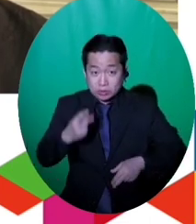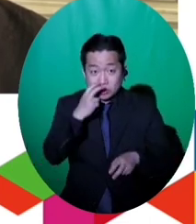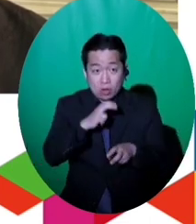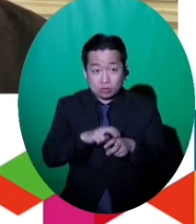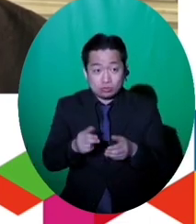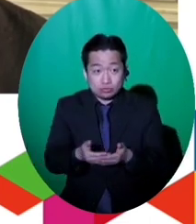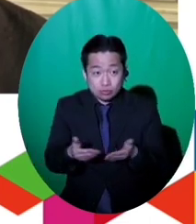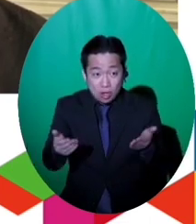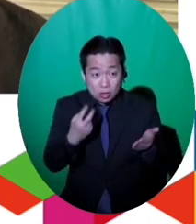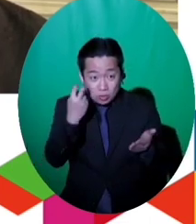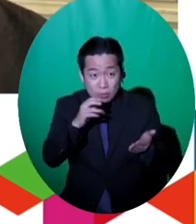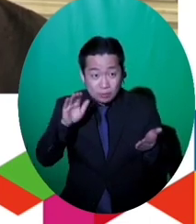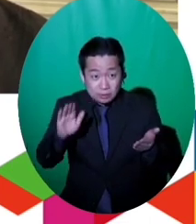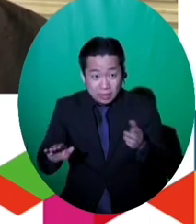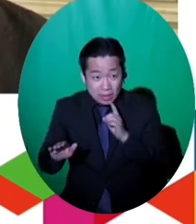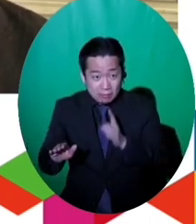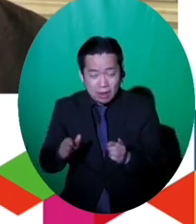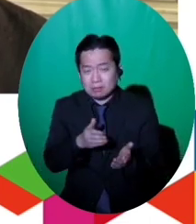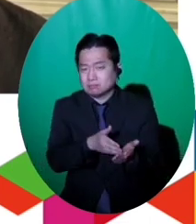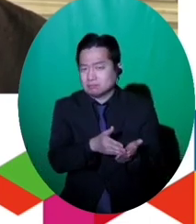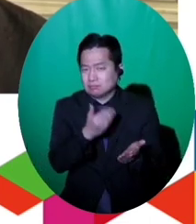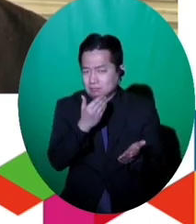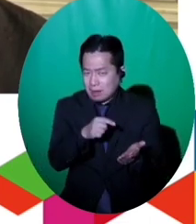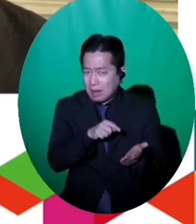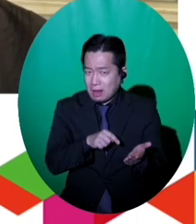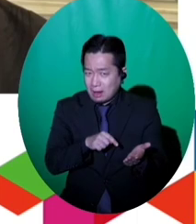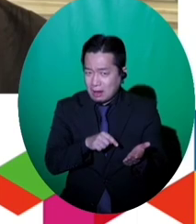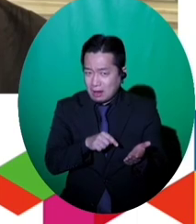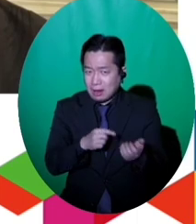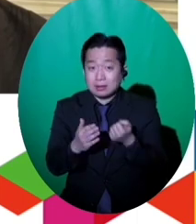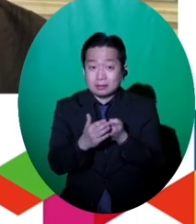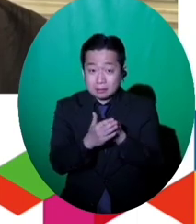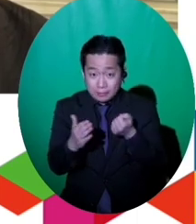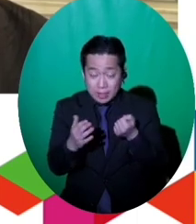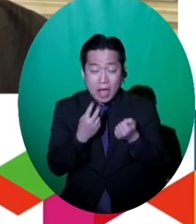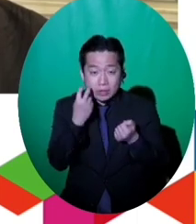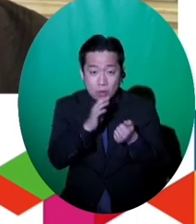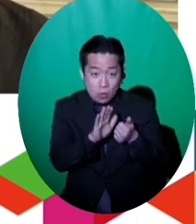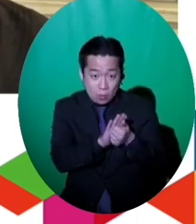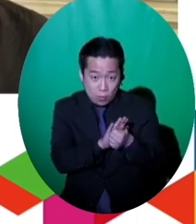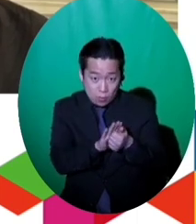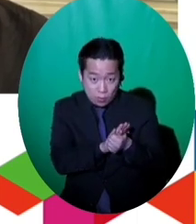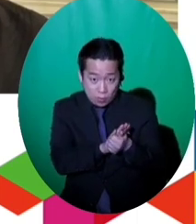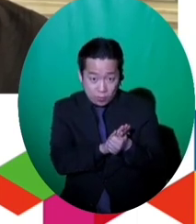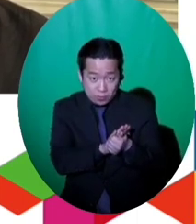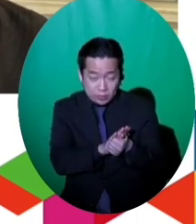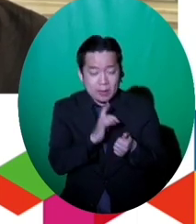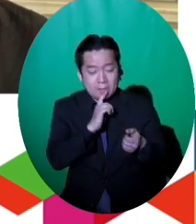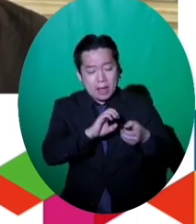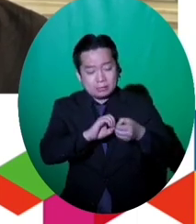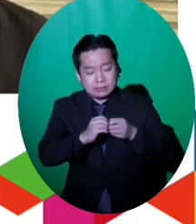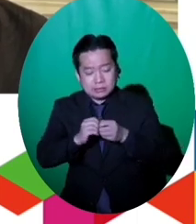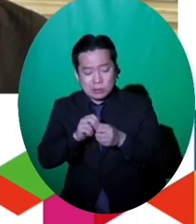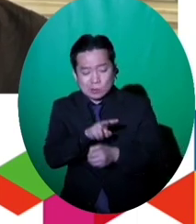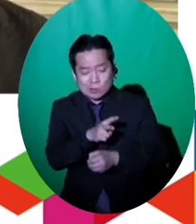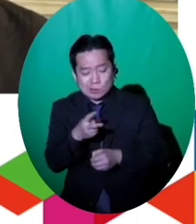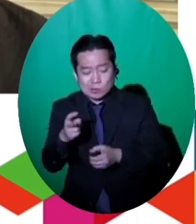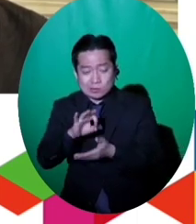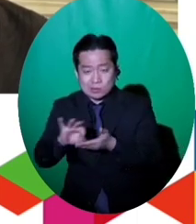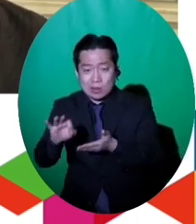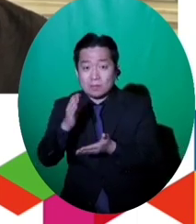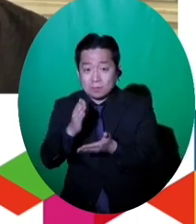whole theoretical framework. Mm-hmm. That's why I insist that it be put in the context of democracy, of people being